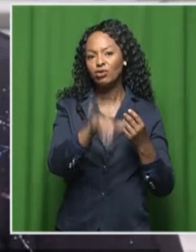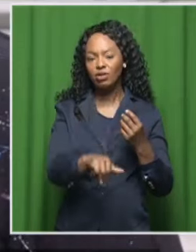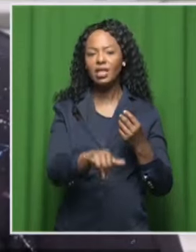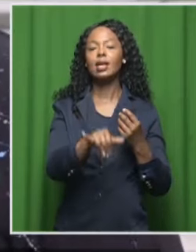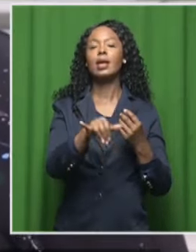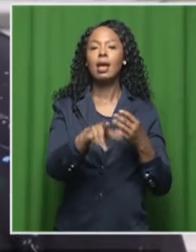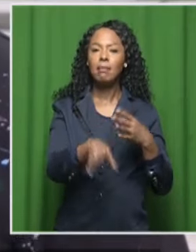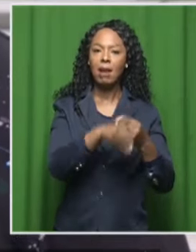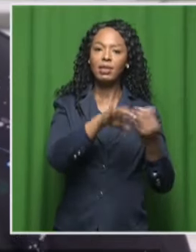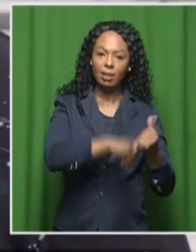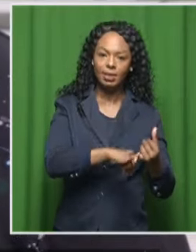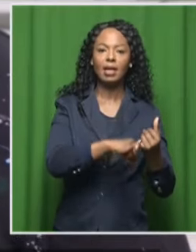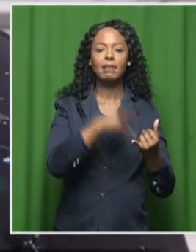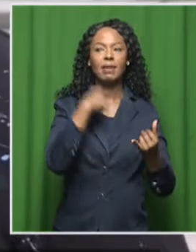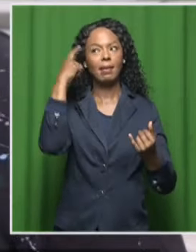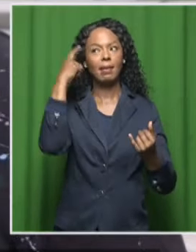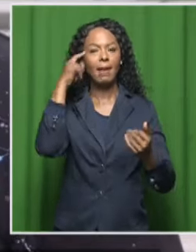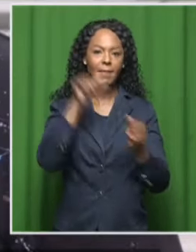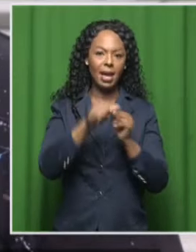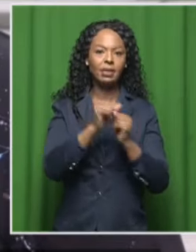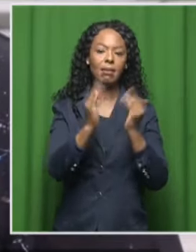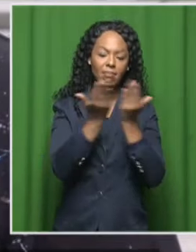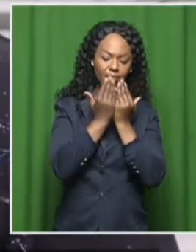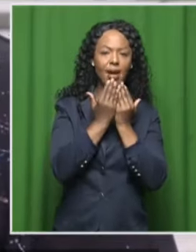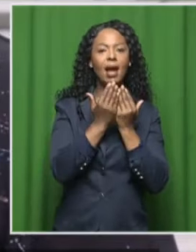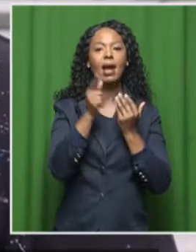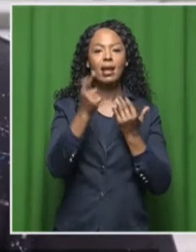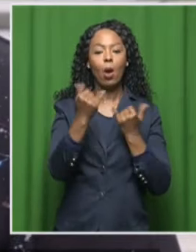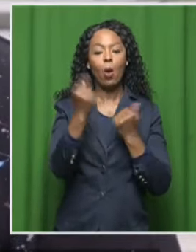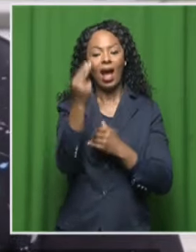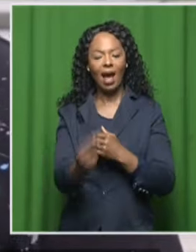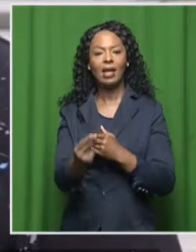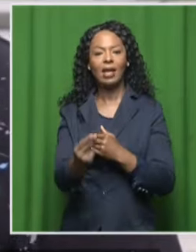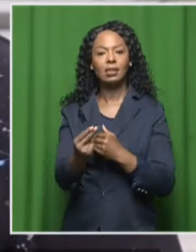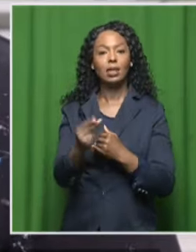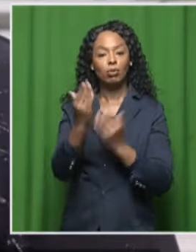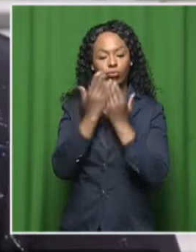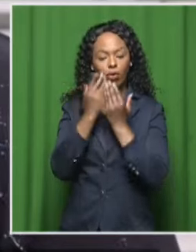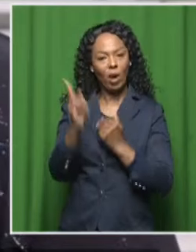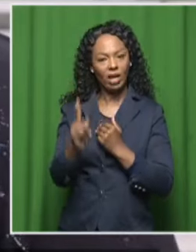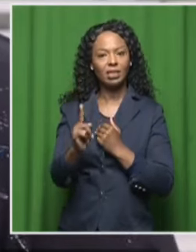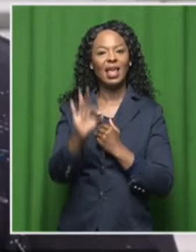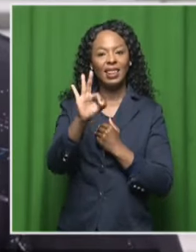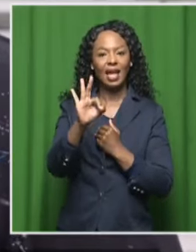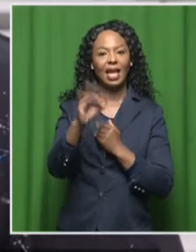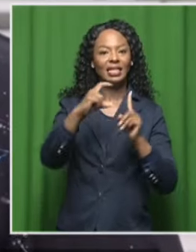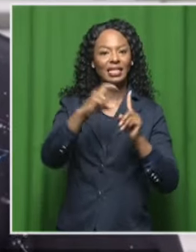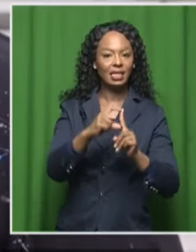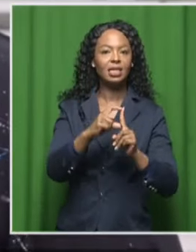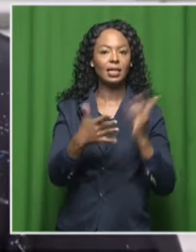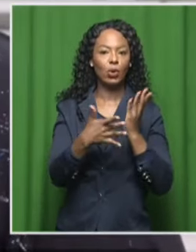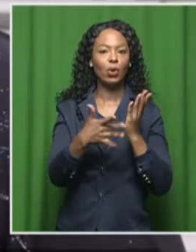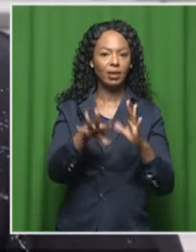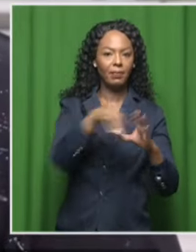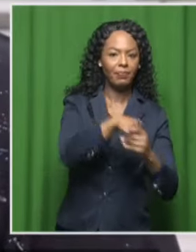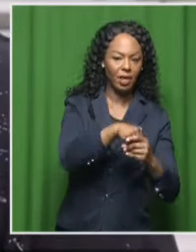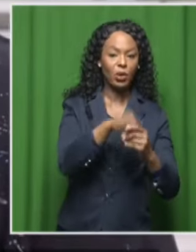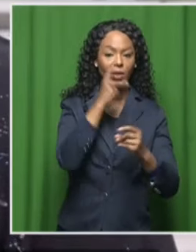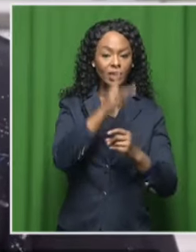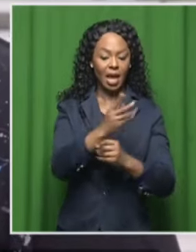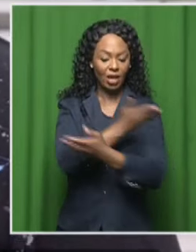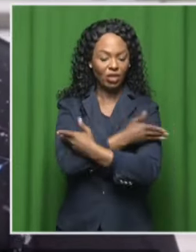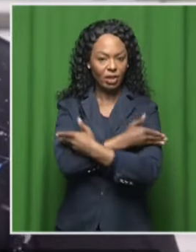added a 3D on this art. That was the most unique part of me. You can see even the t-shirts that I wear,